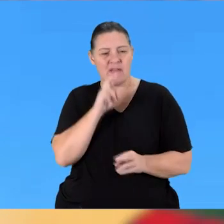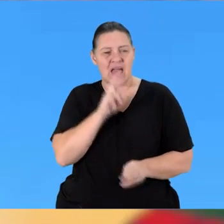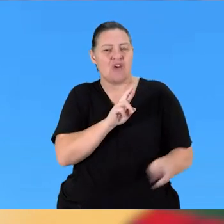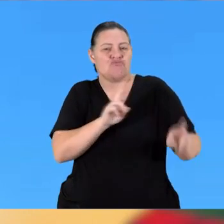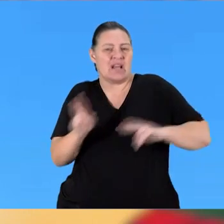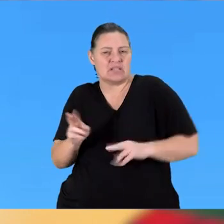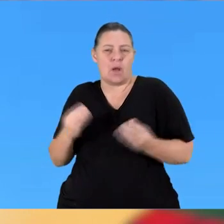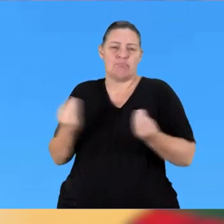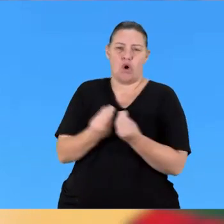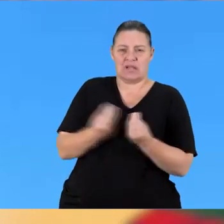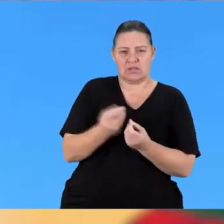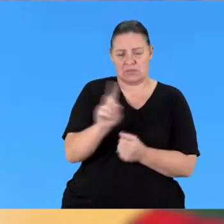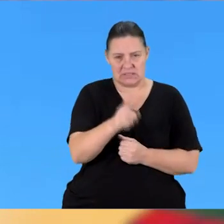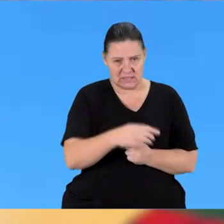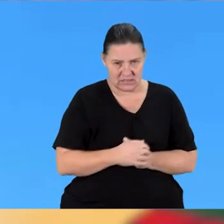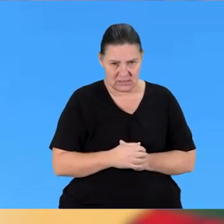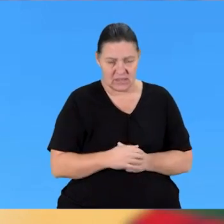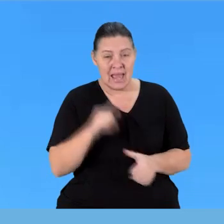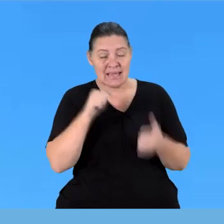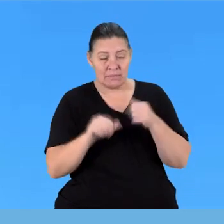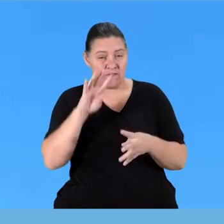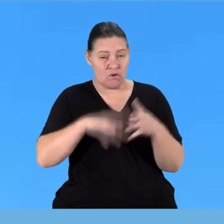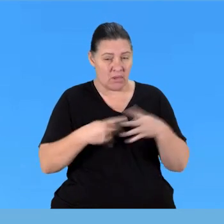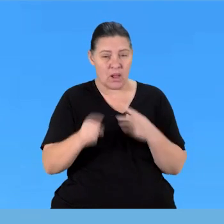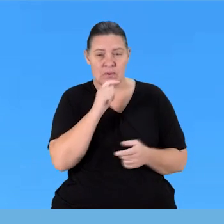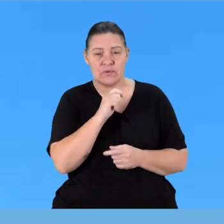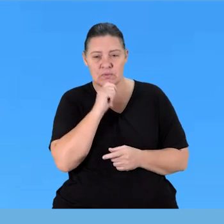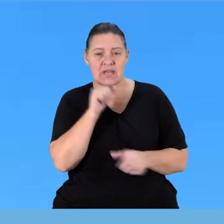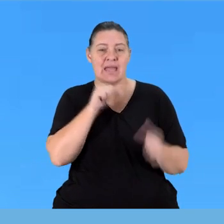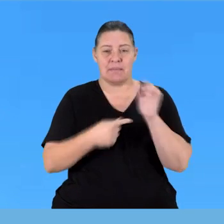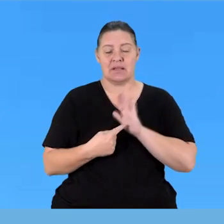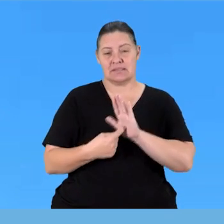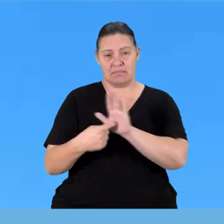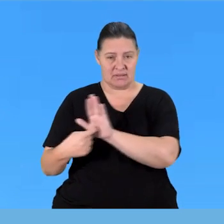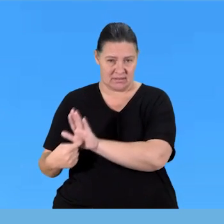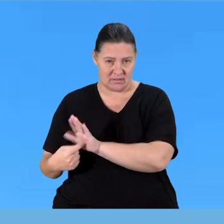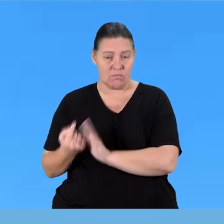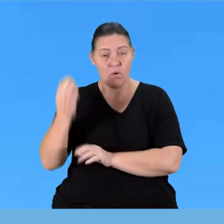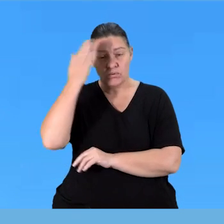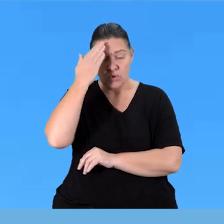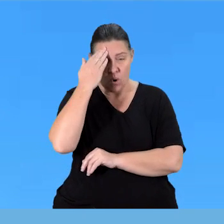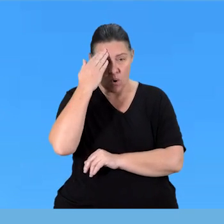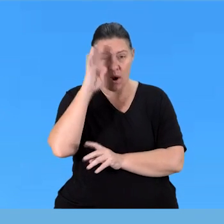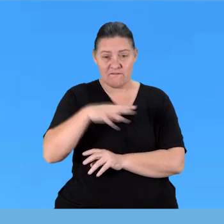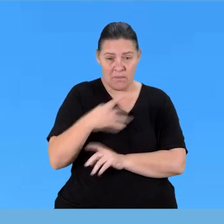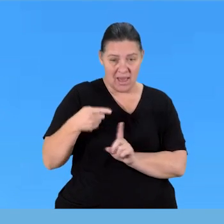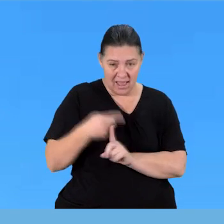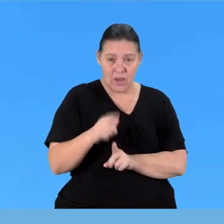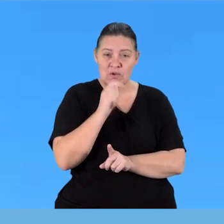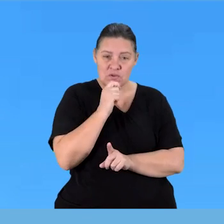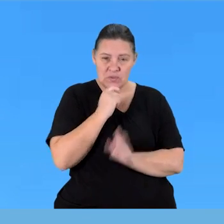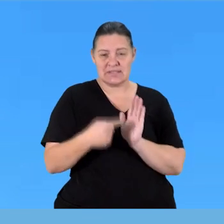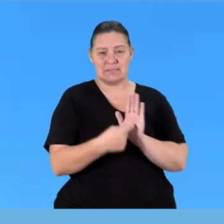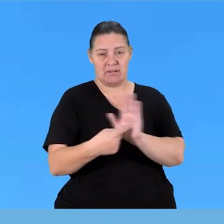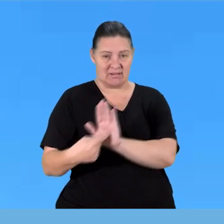and what are those reactants and the products. So a chemical formula uses chemical symbols. We know that a chemical formula